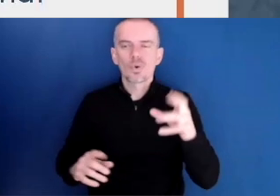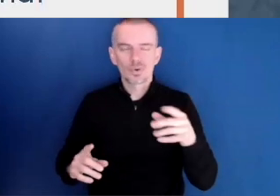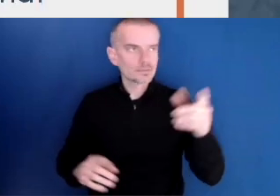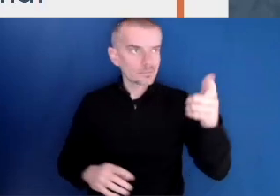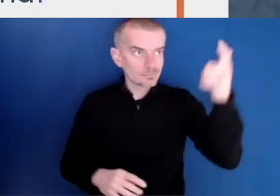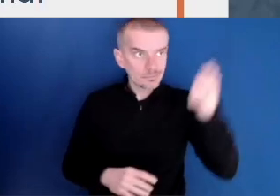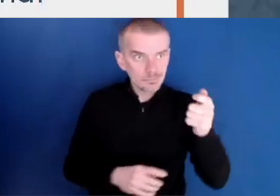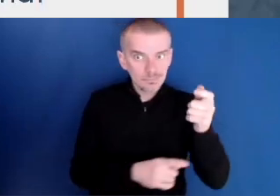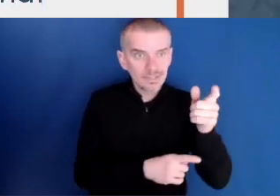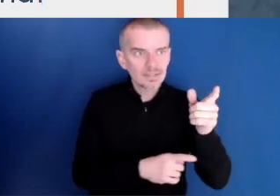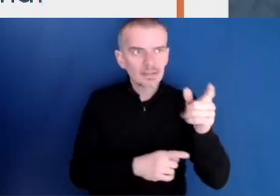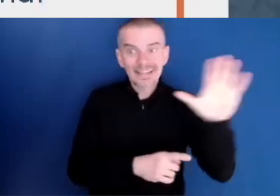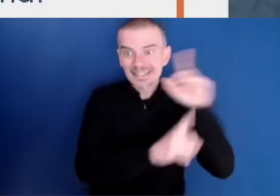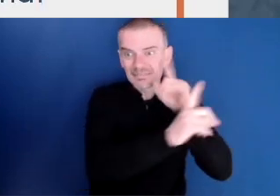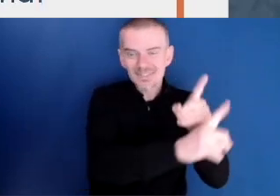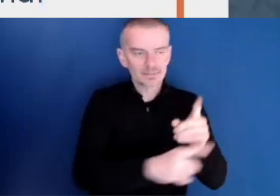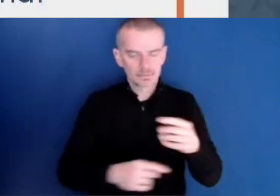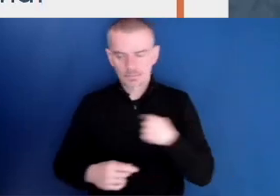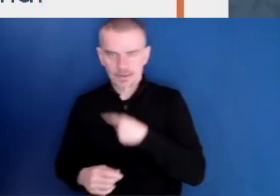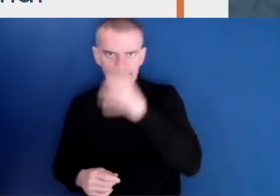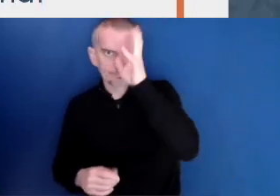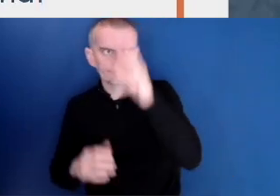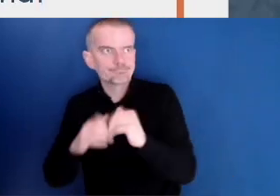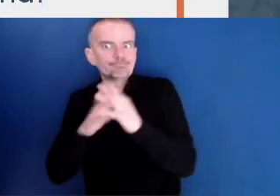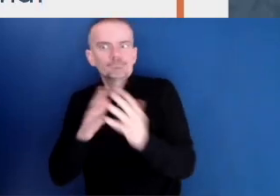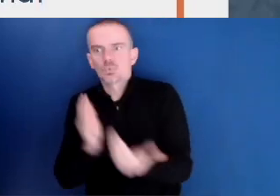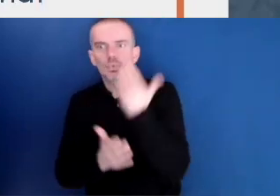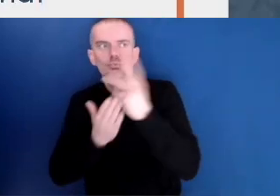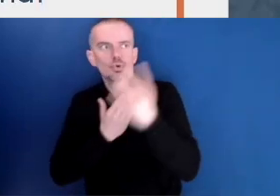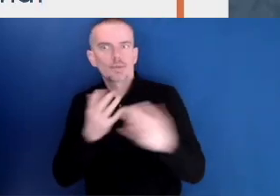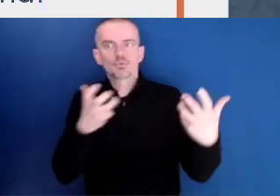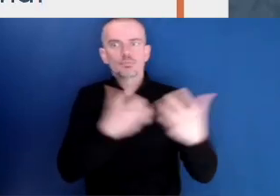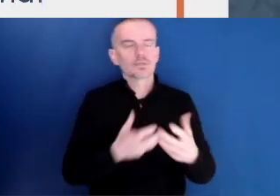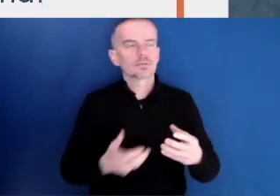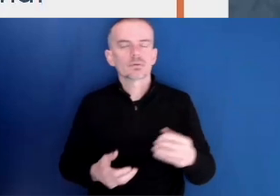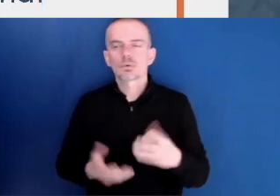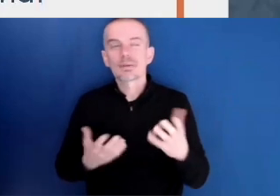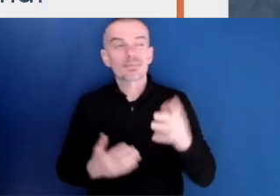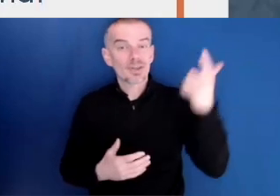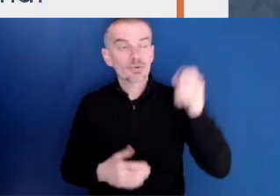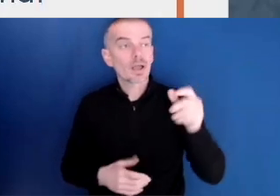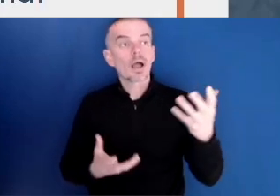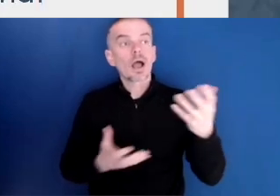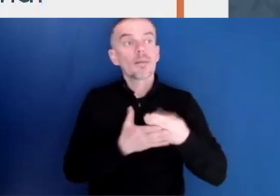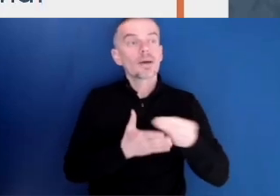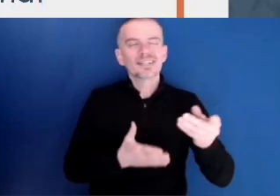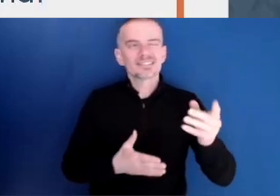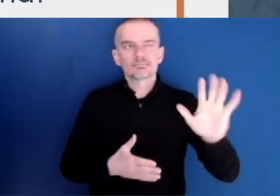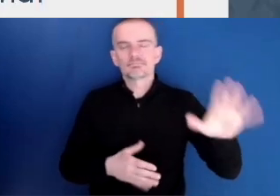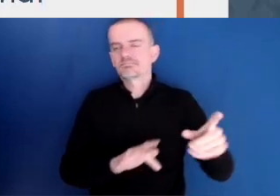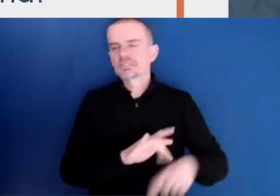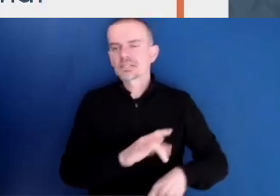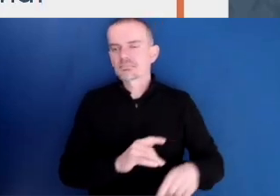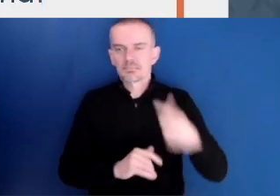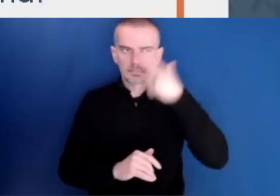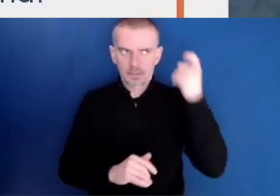right? Or are we going to maybe pass on that one because it doesn't align well? Or are we equipped to even